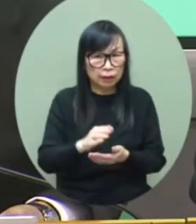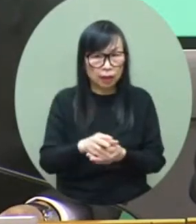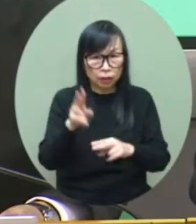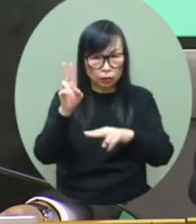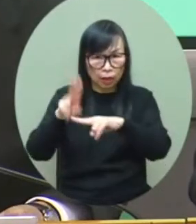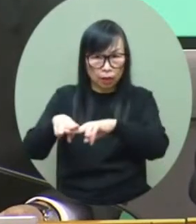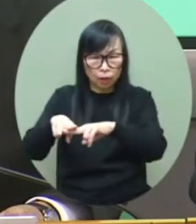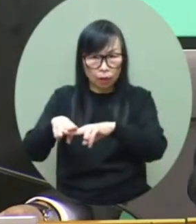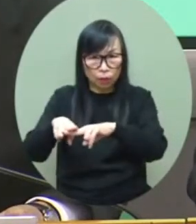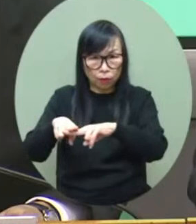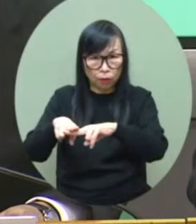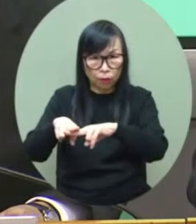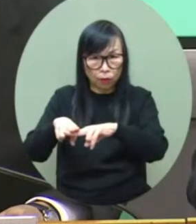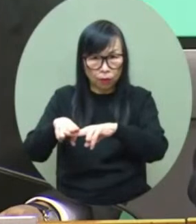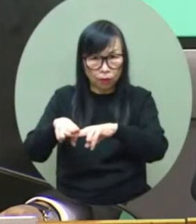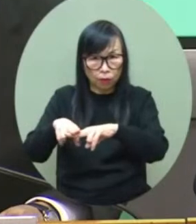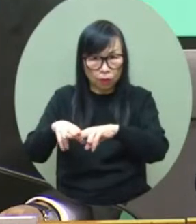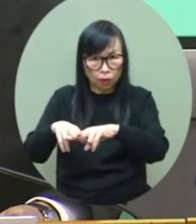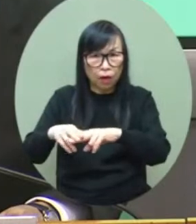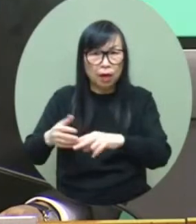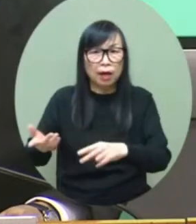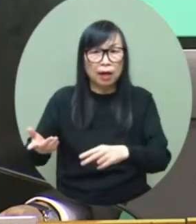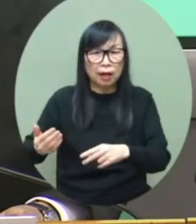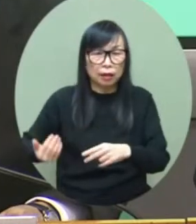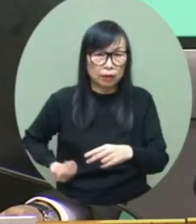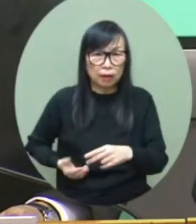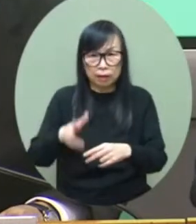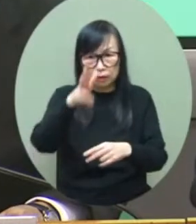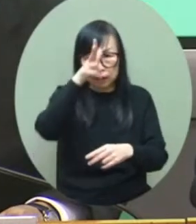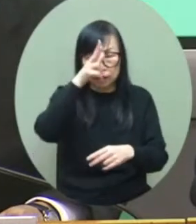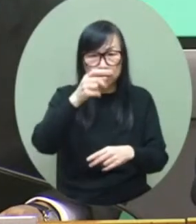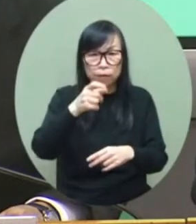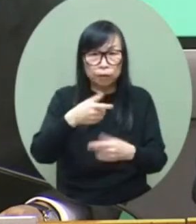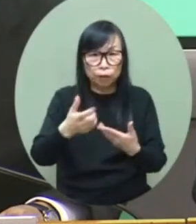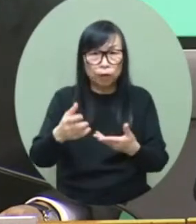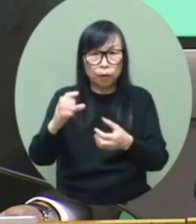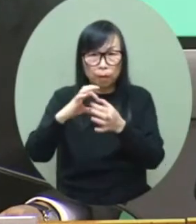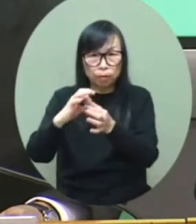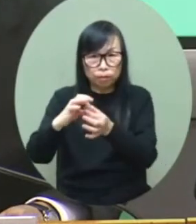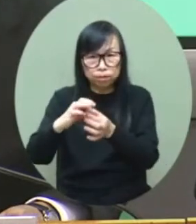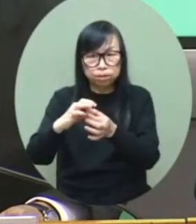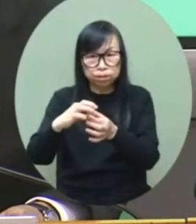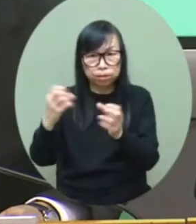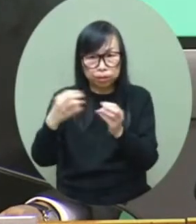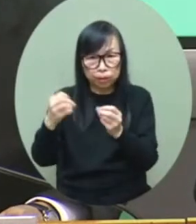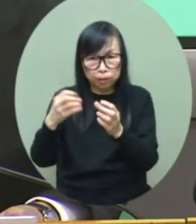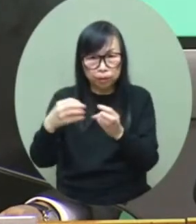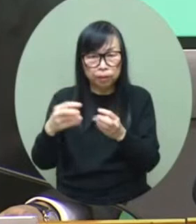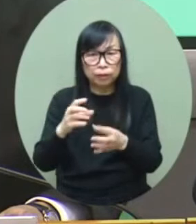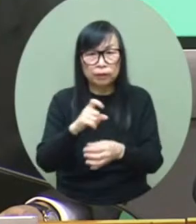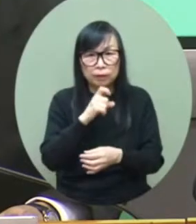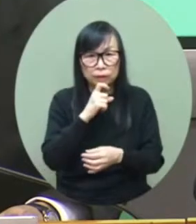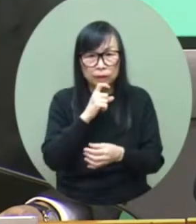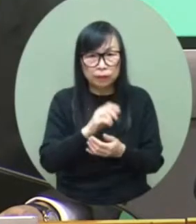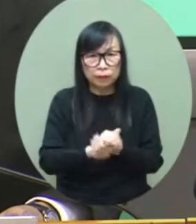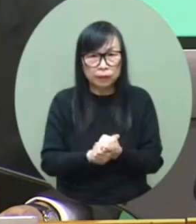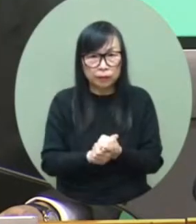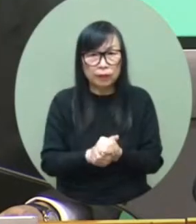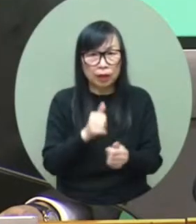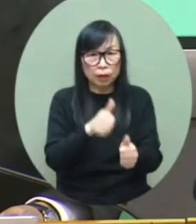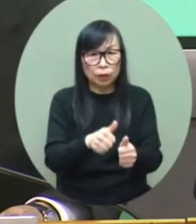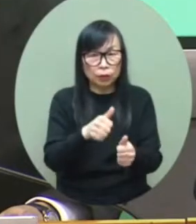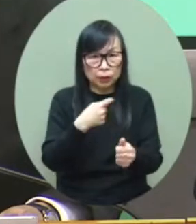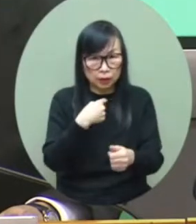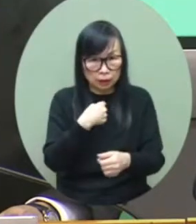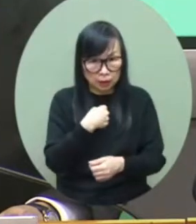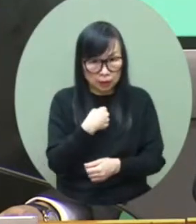travel resumption started on the 8th of January. Since then, we have kept in close discussion and communication with the